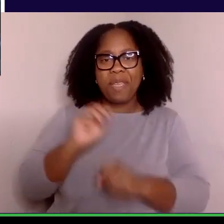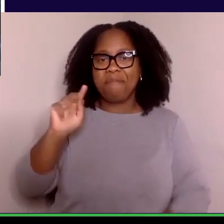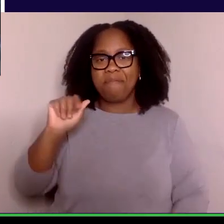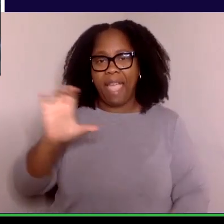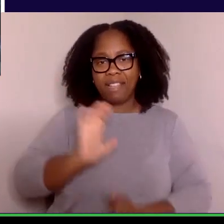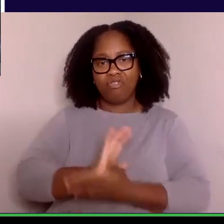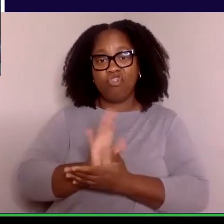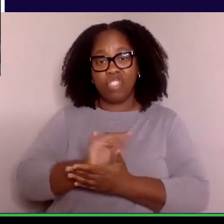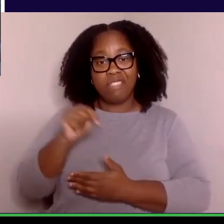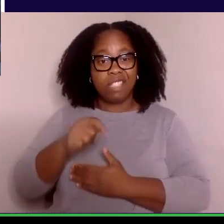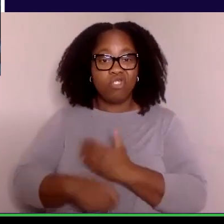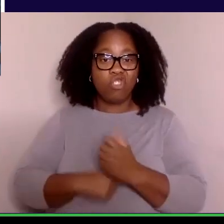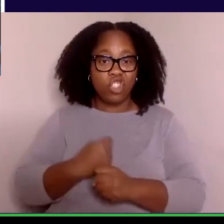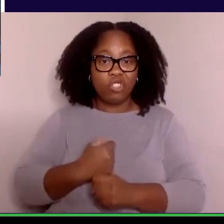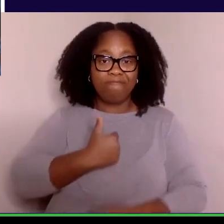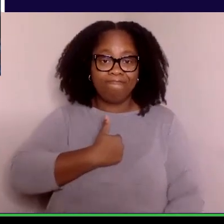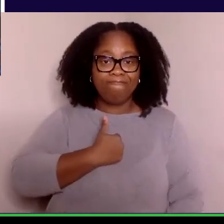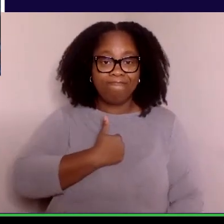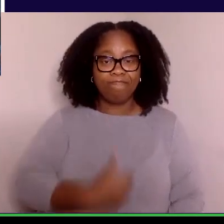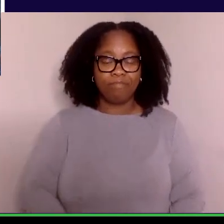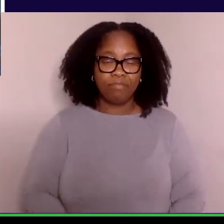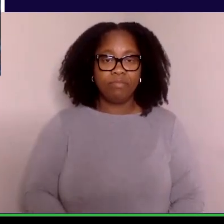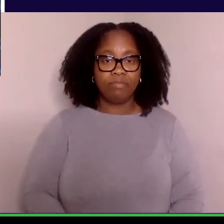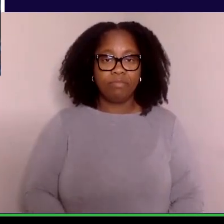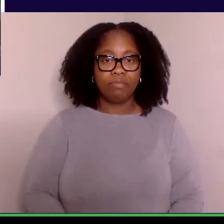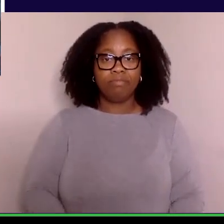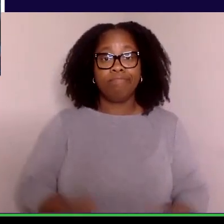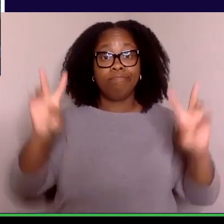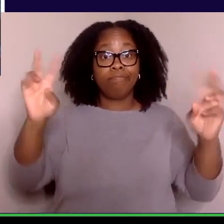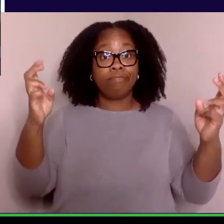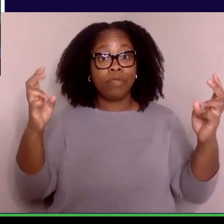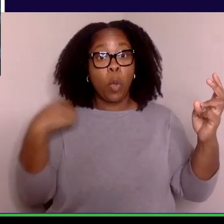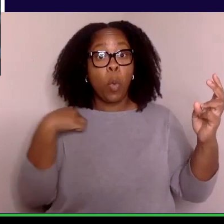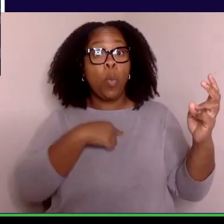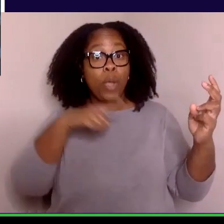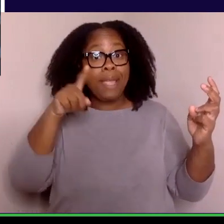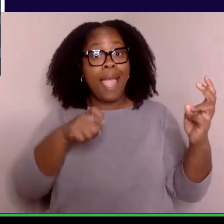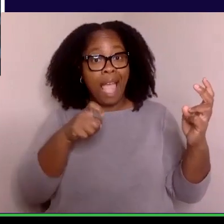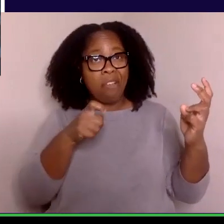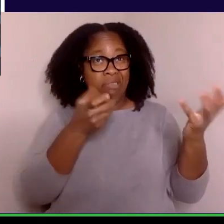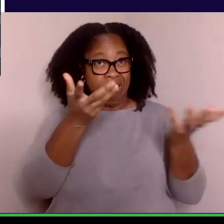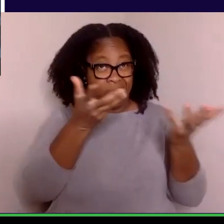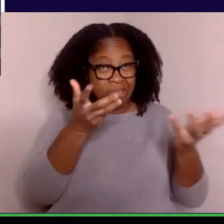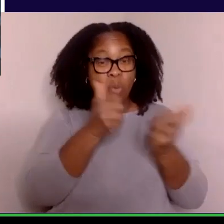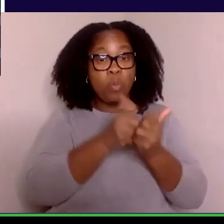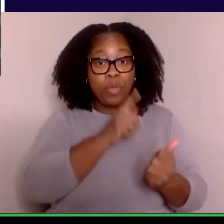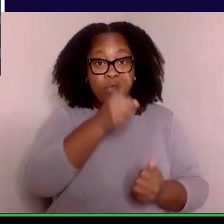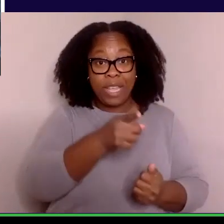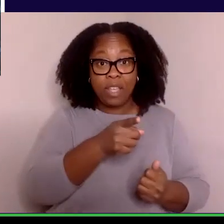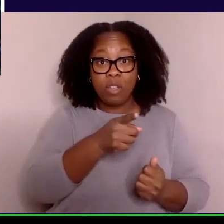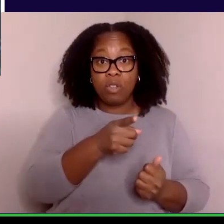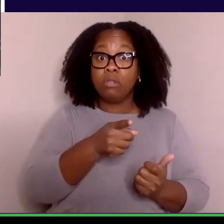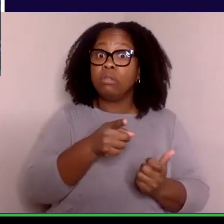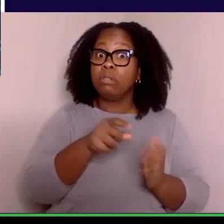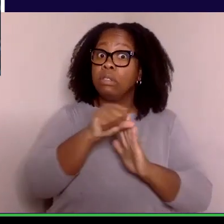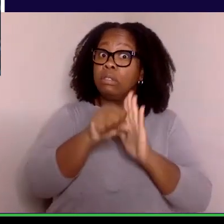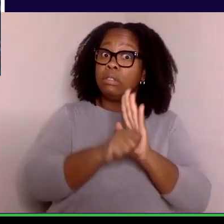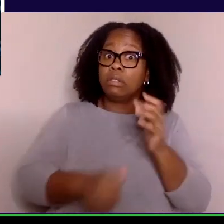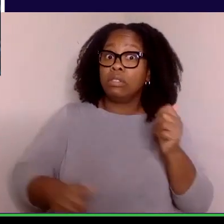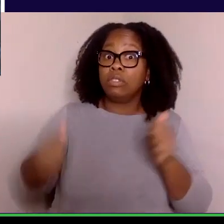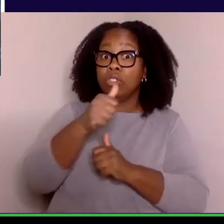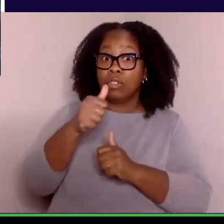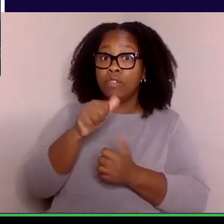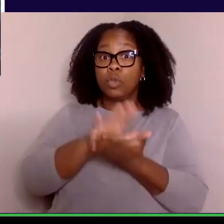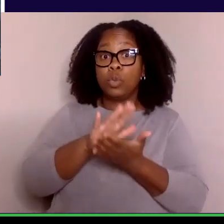We have to deal with the real. That's what State Schools Chief Tony Thurmond said this week. Ideally,